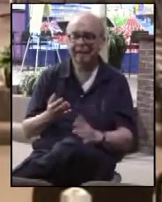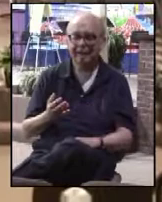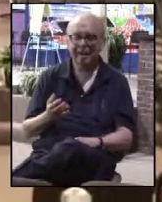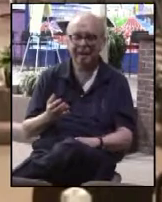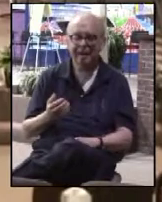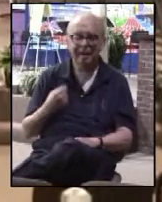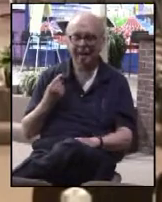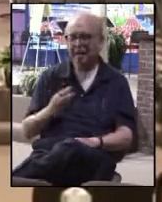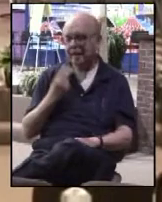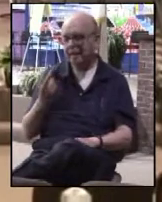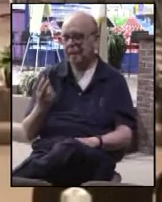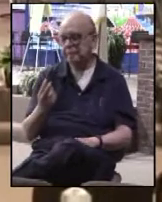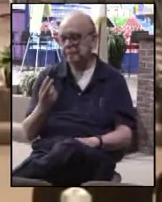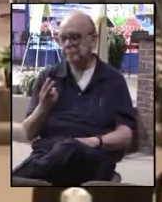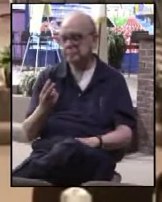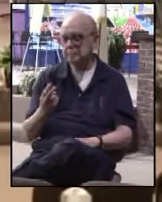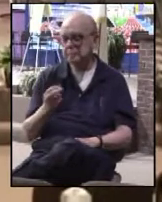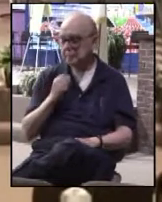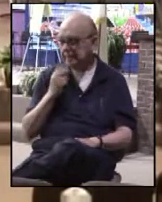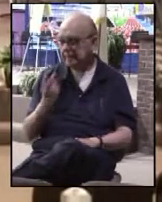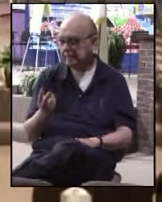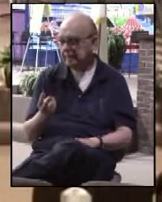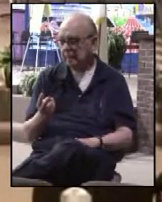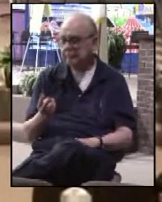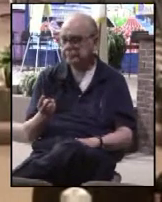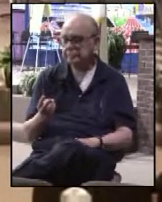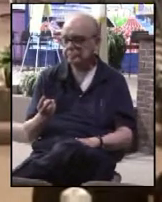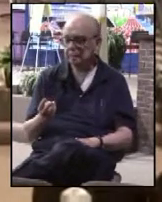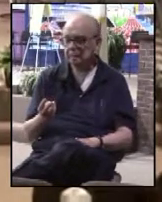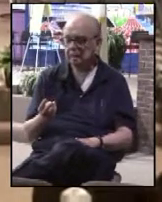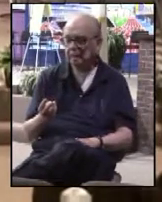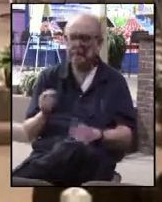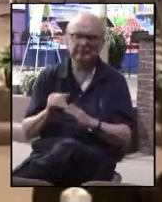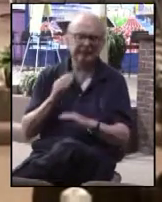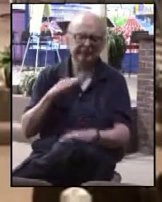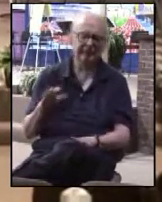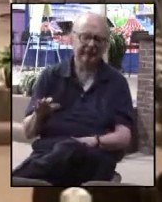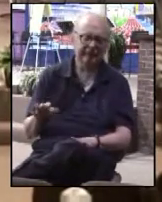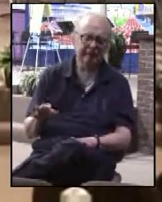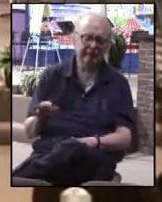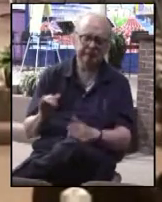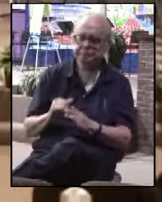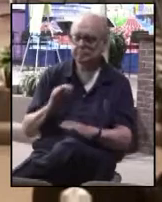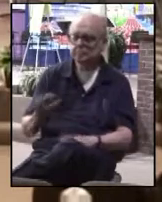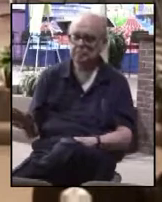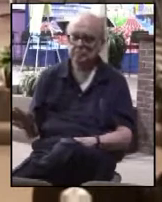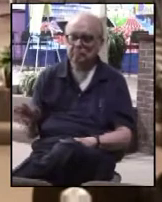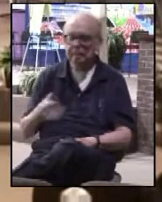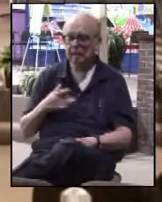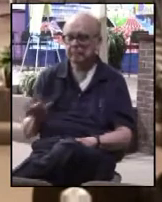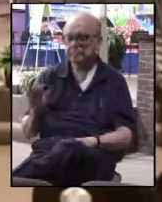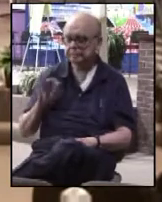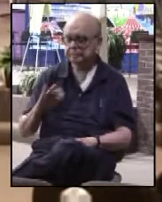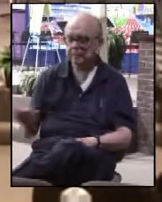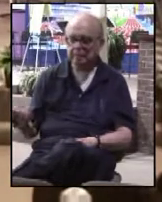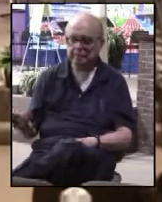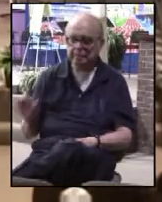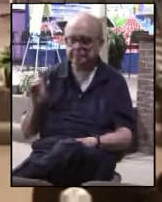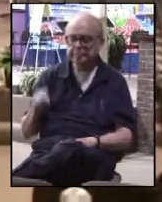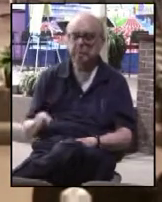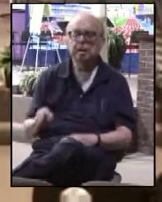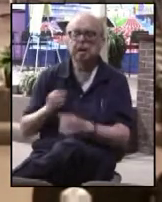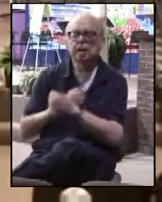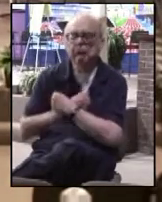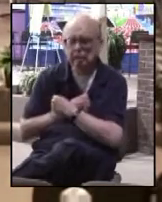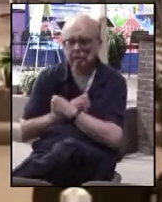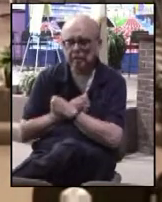we're not looking to see well that's a child that child's hurting that child just needed a